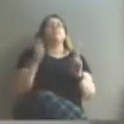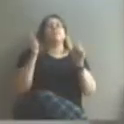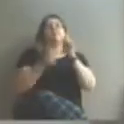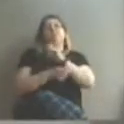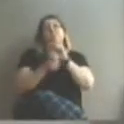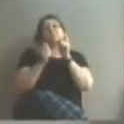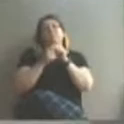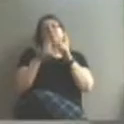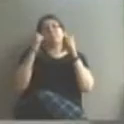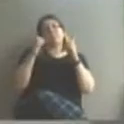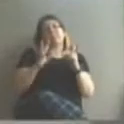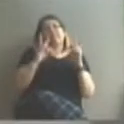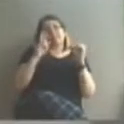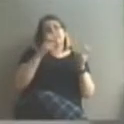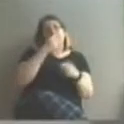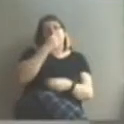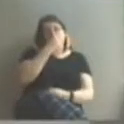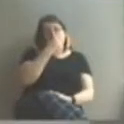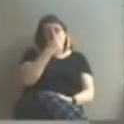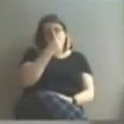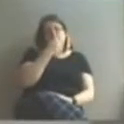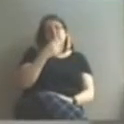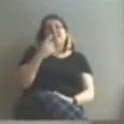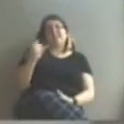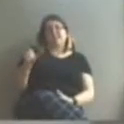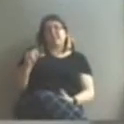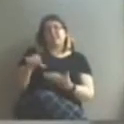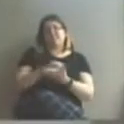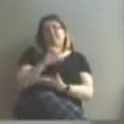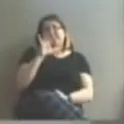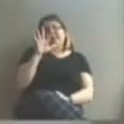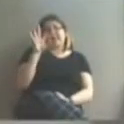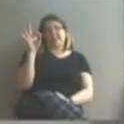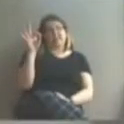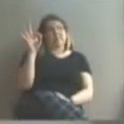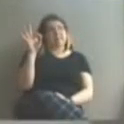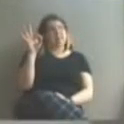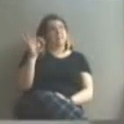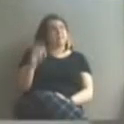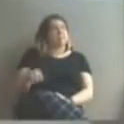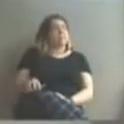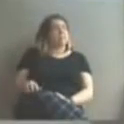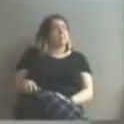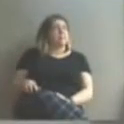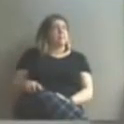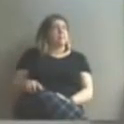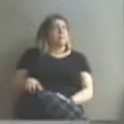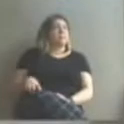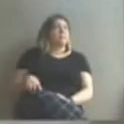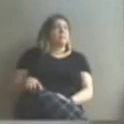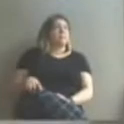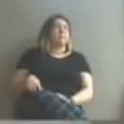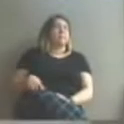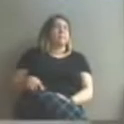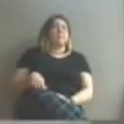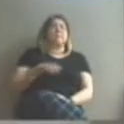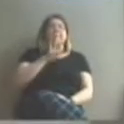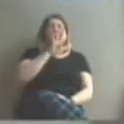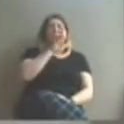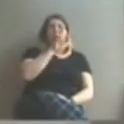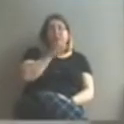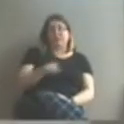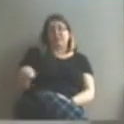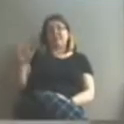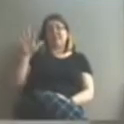director of Title I. So I mentioned earlier, I'm on page 59 now, Board Member Geese, if we're going through, because from 53 to 59,